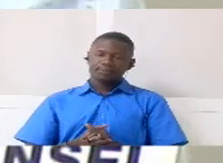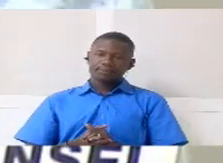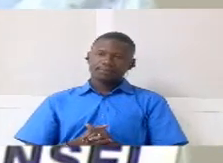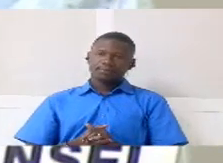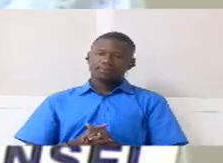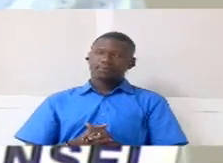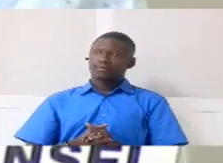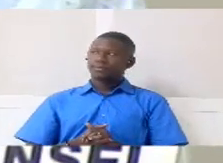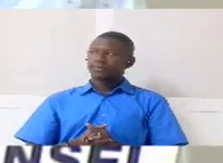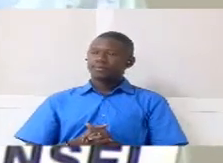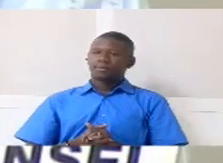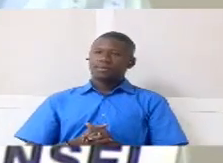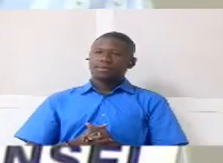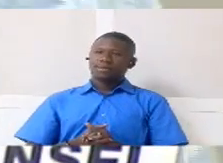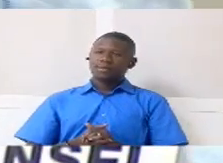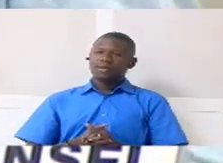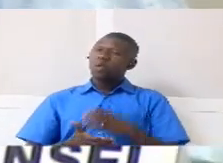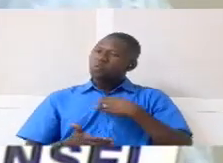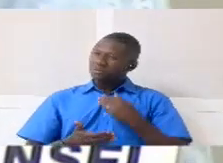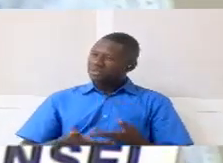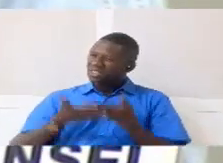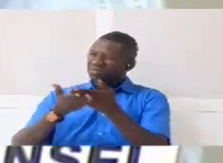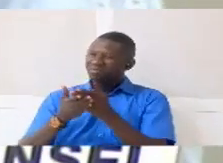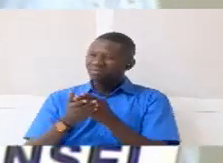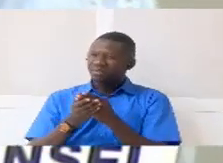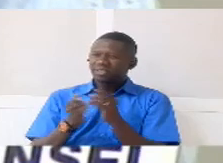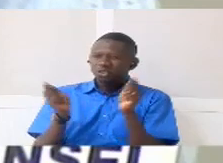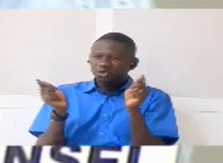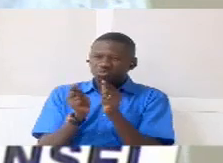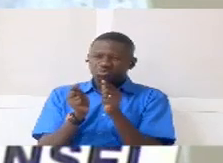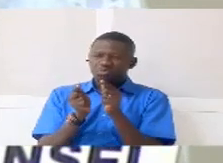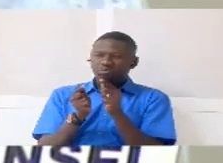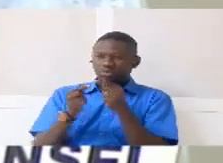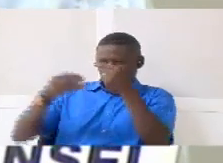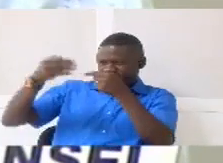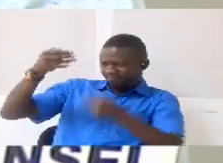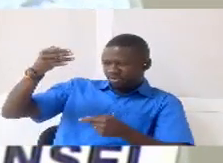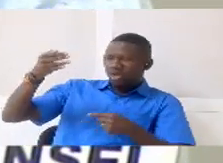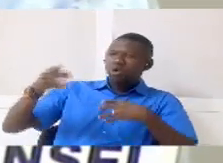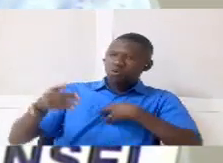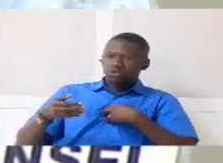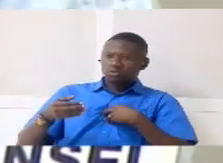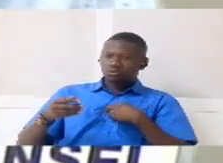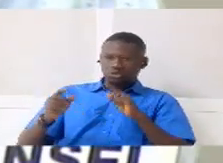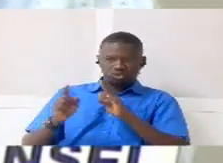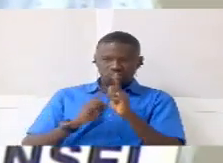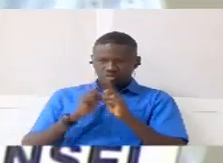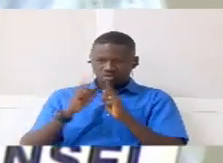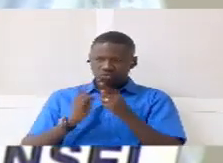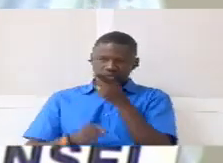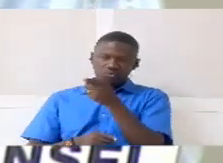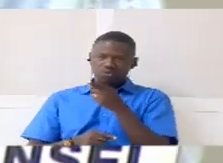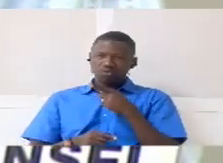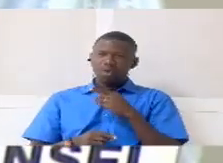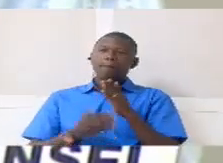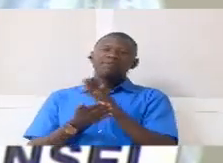Let me just give you a brief outline of what I would wish to discuss with you before you start formally testifying.